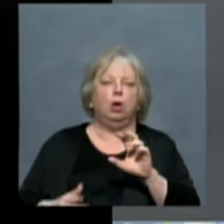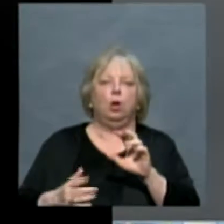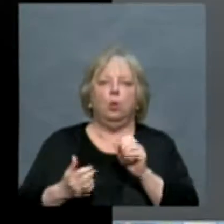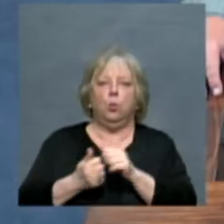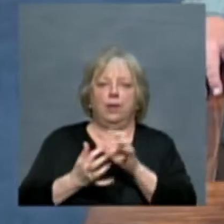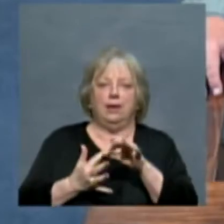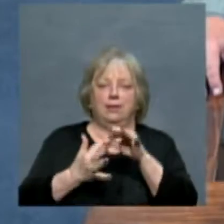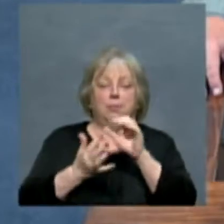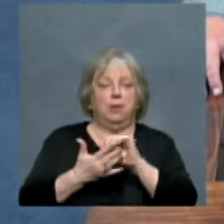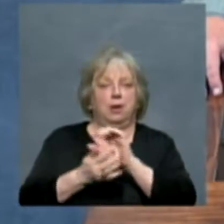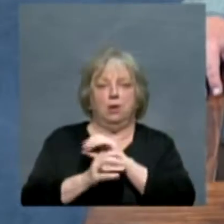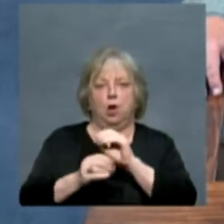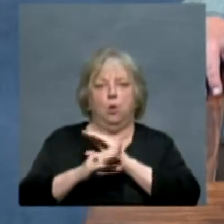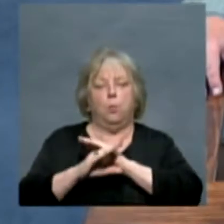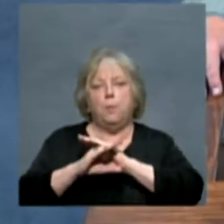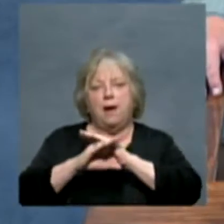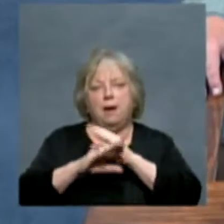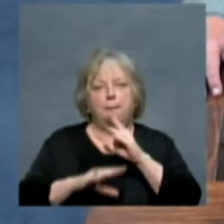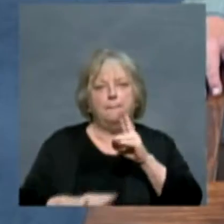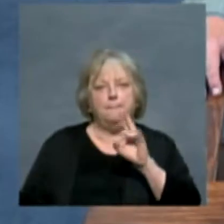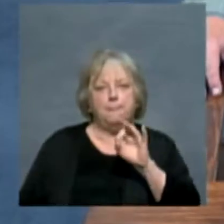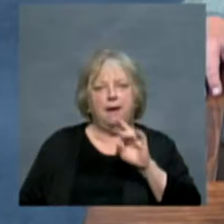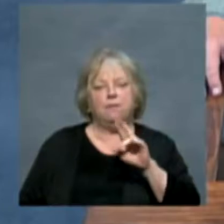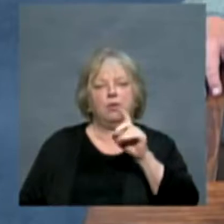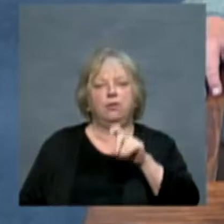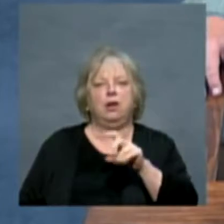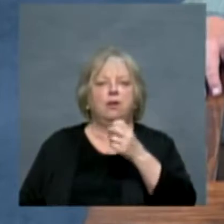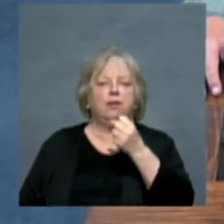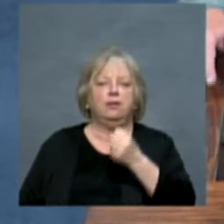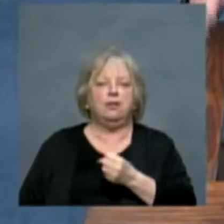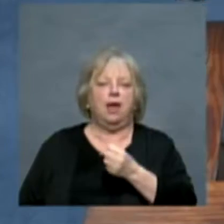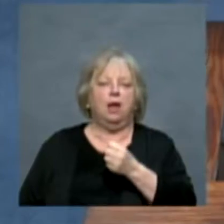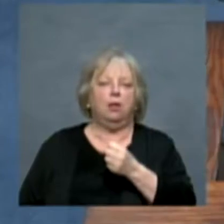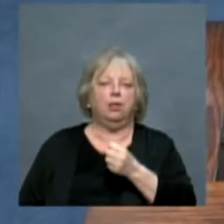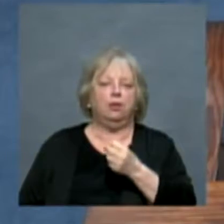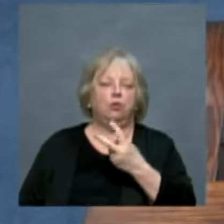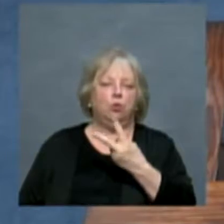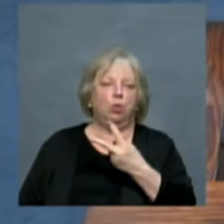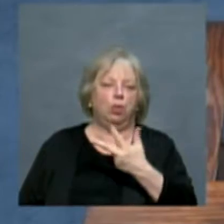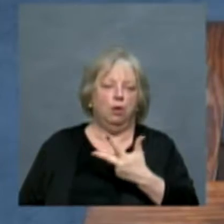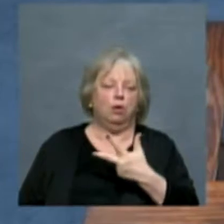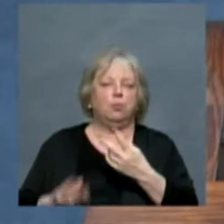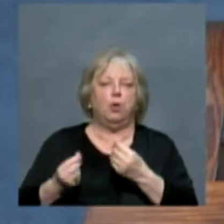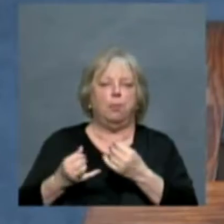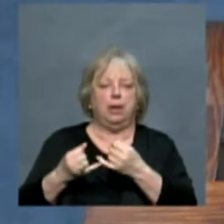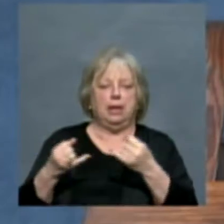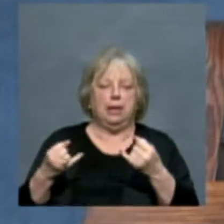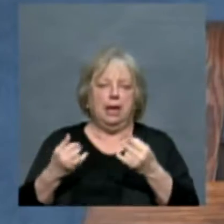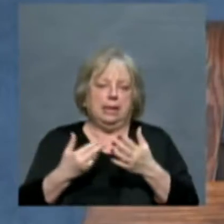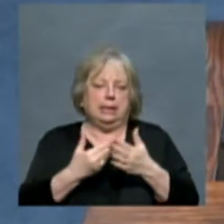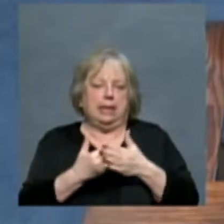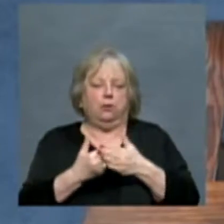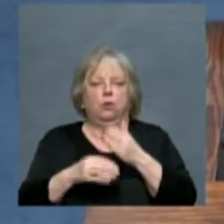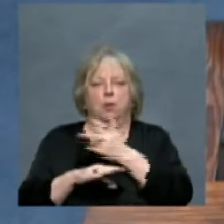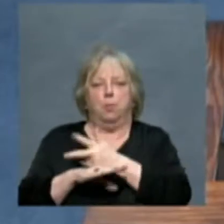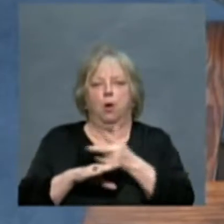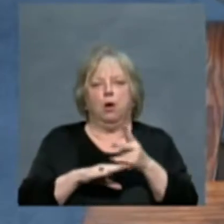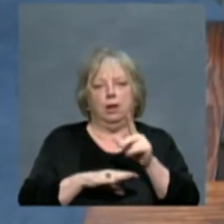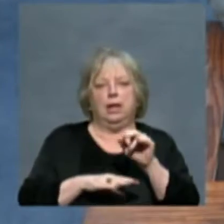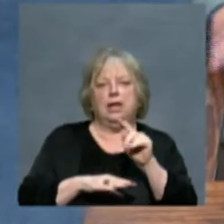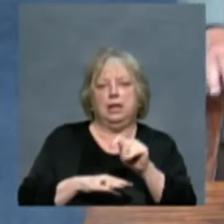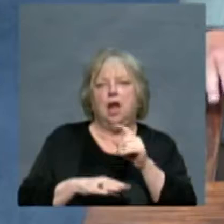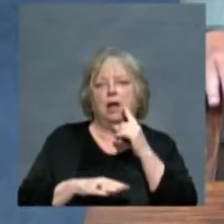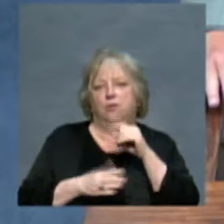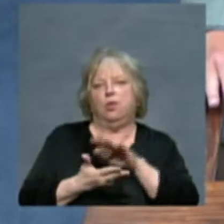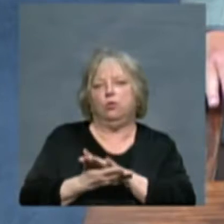that no buffer is needed on the south 2/3 of the west property line. That would be adjacent to the parking lot and the actual